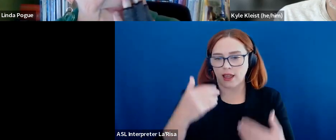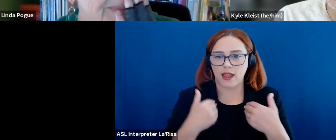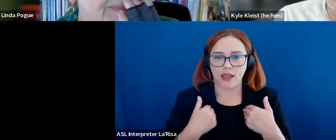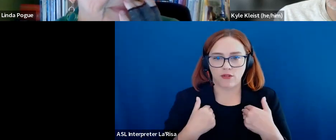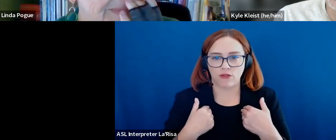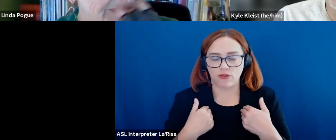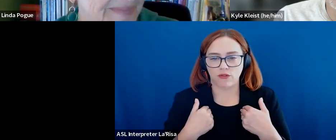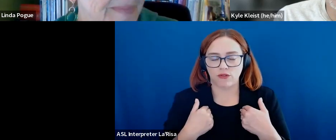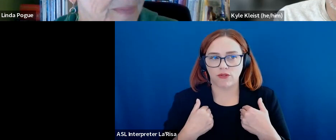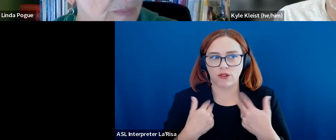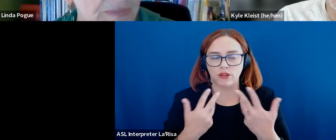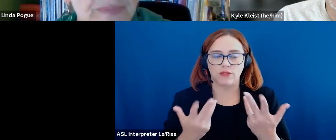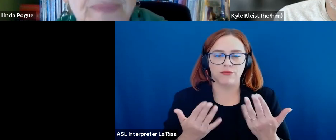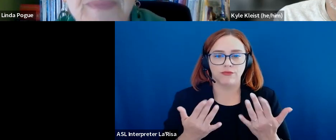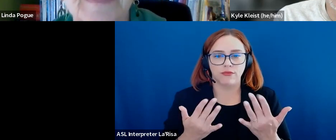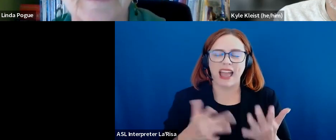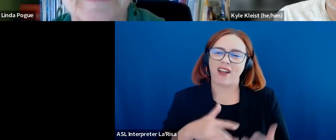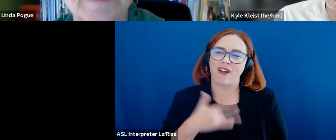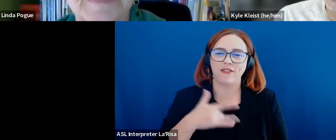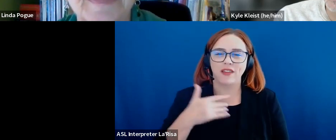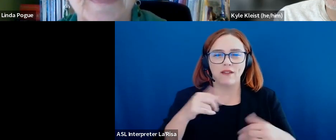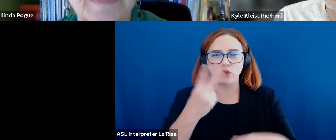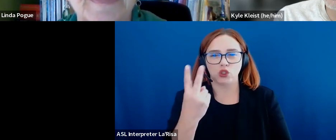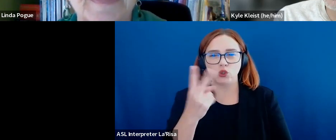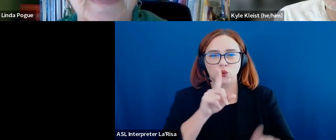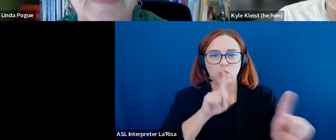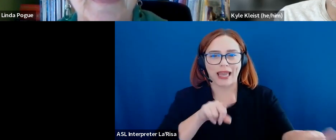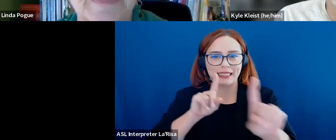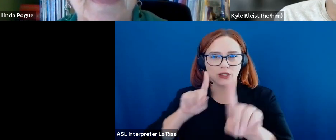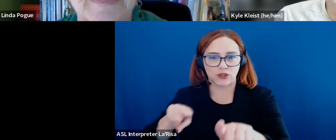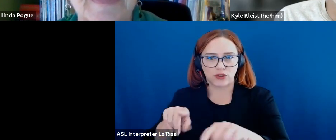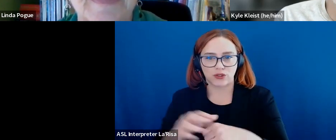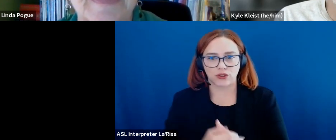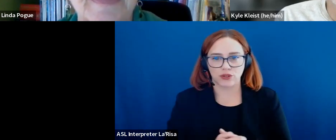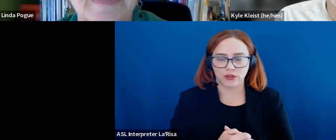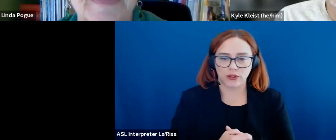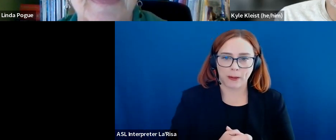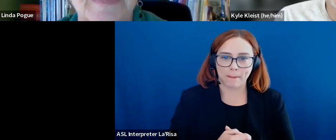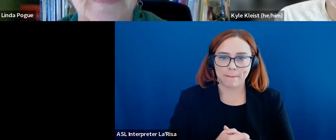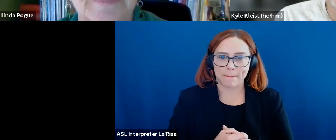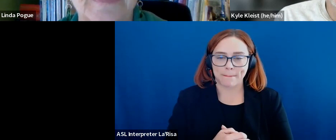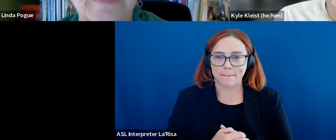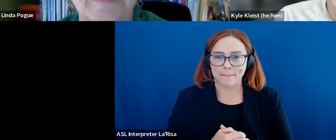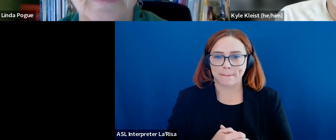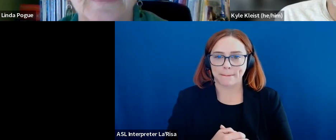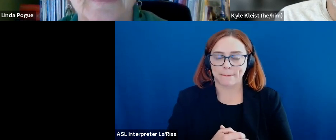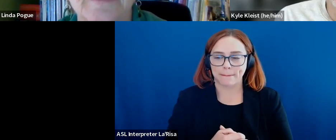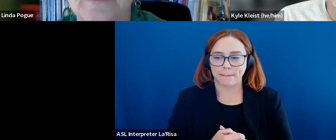I feel that it's two answers, or I have Okay. two answers. I would say